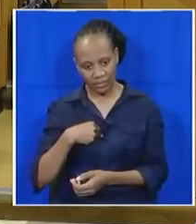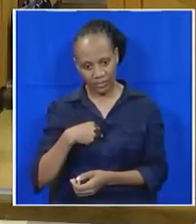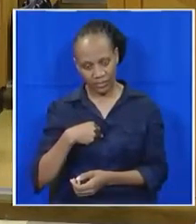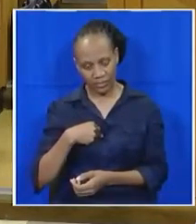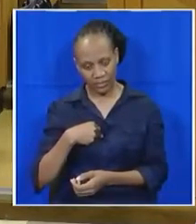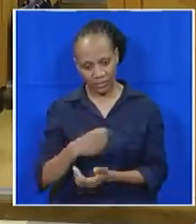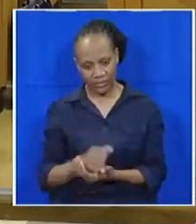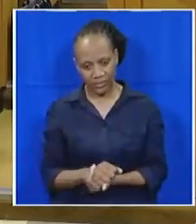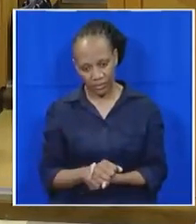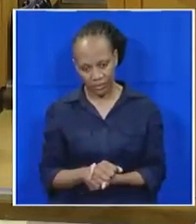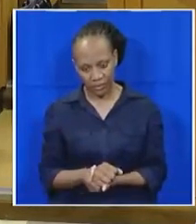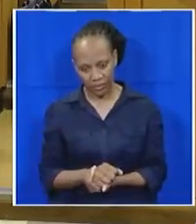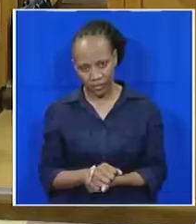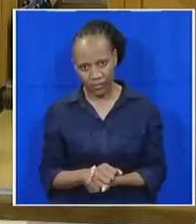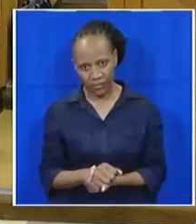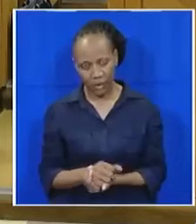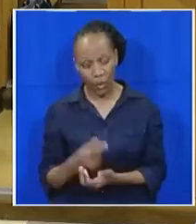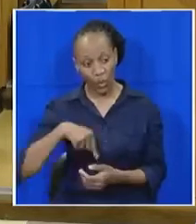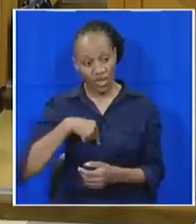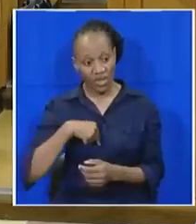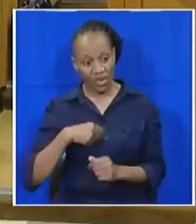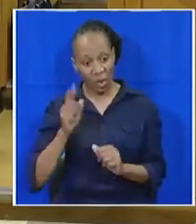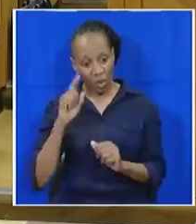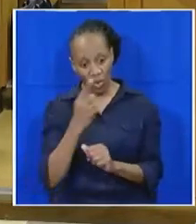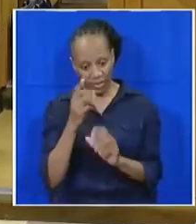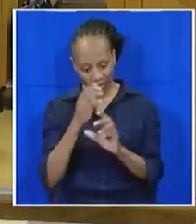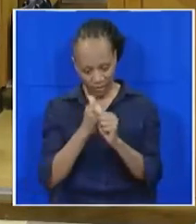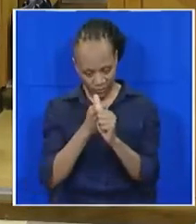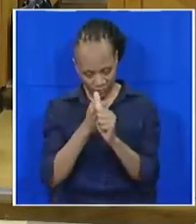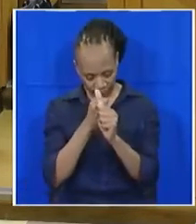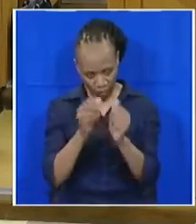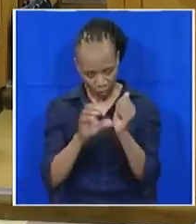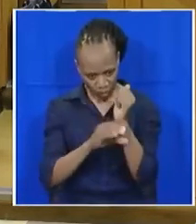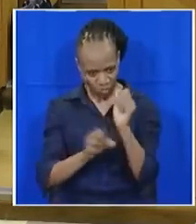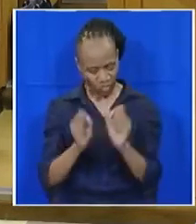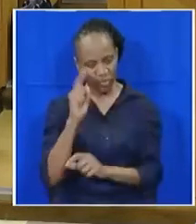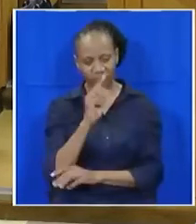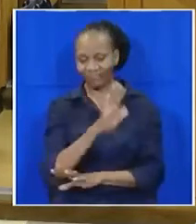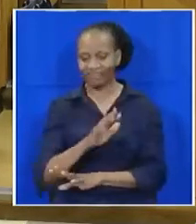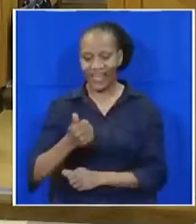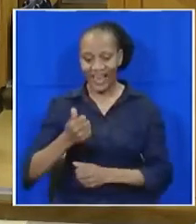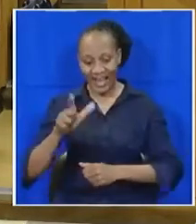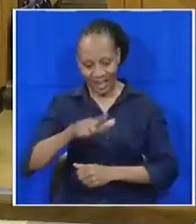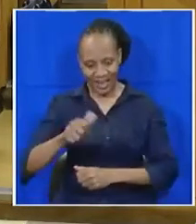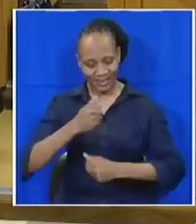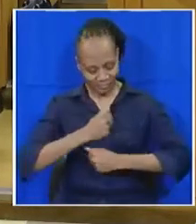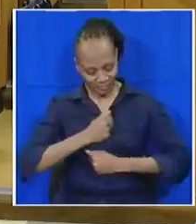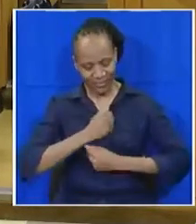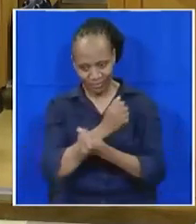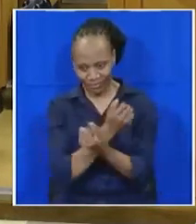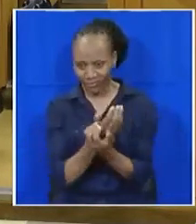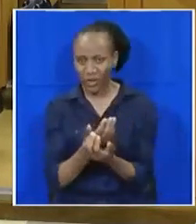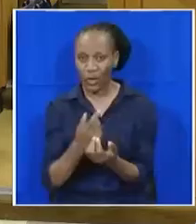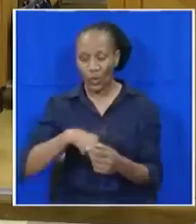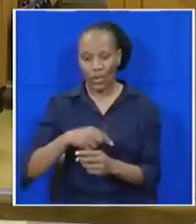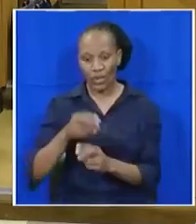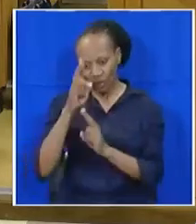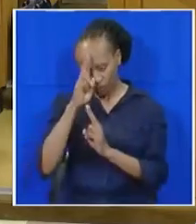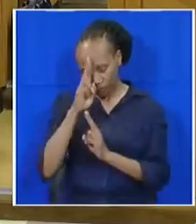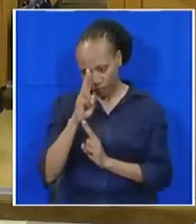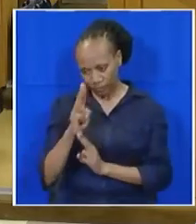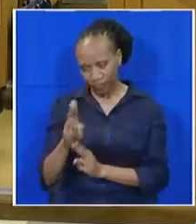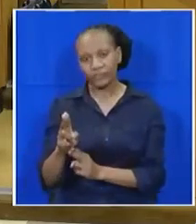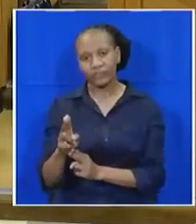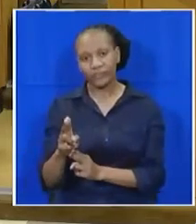reactionary component of the Constitution. This is our land. And as we are honoring our Commandant Fidel